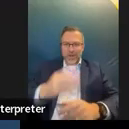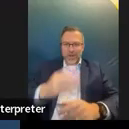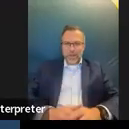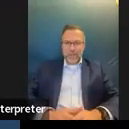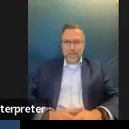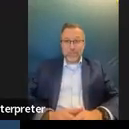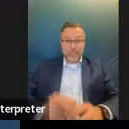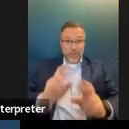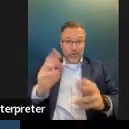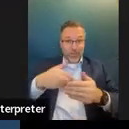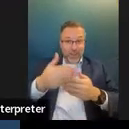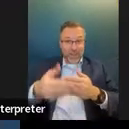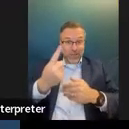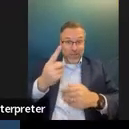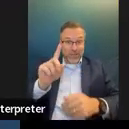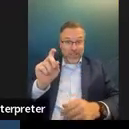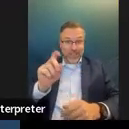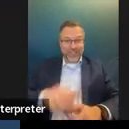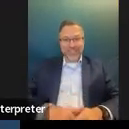right, you ready for another one?